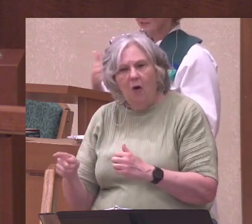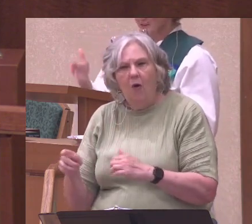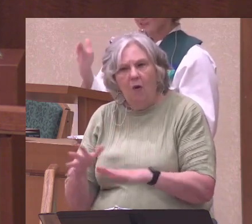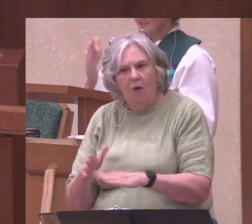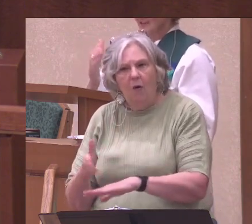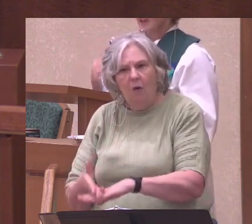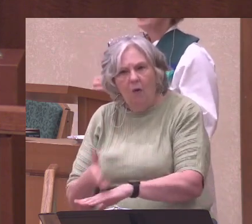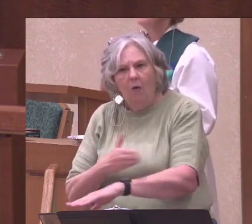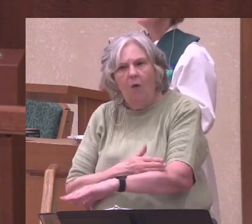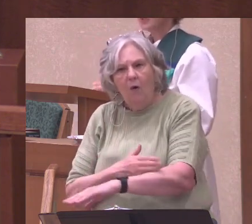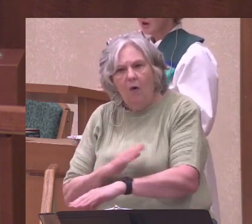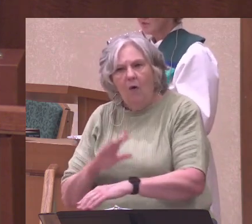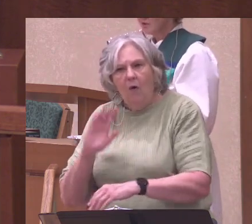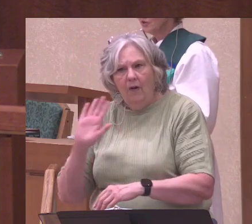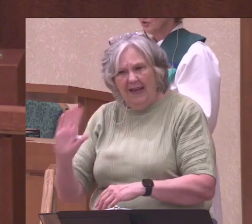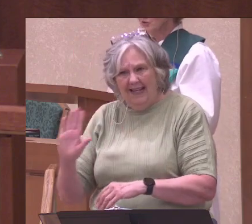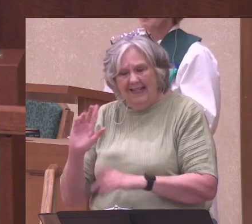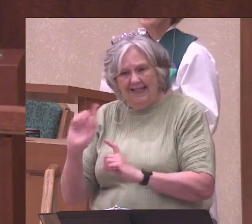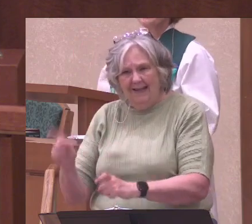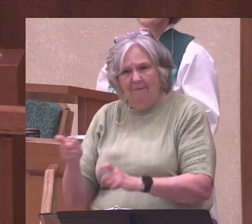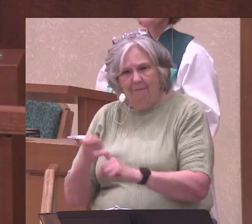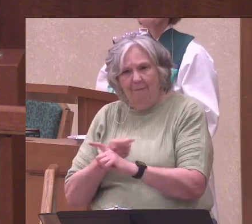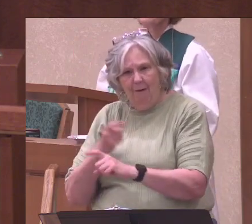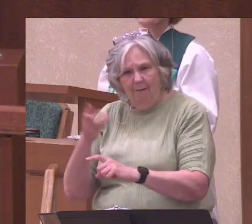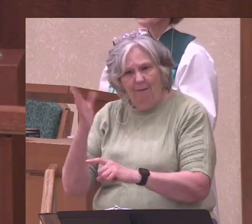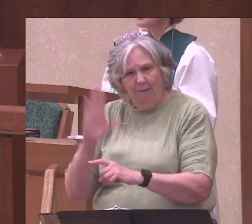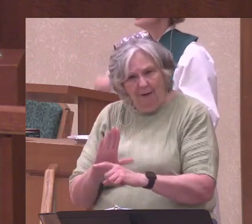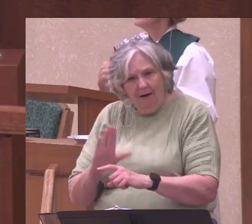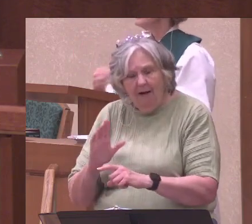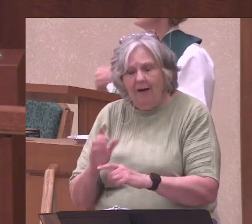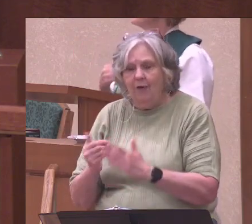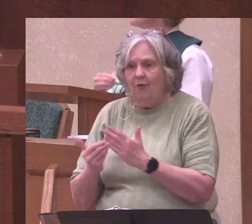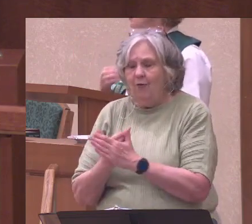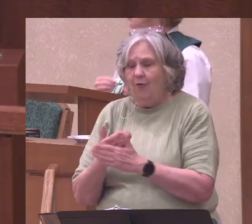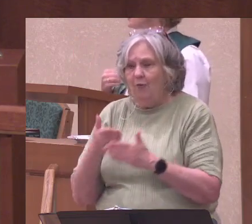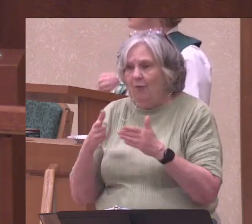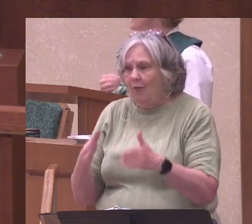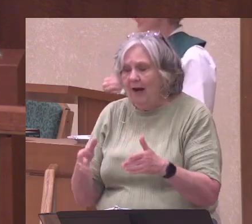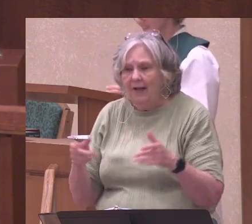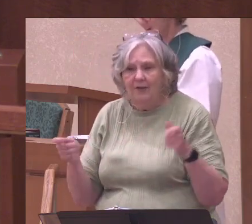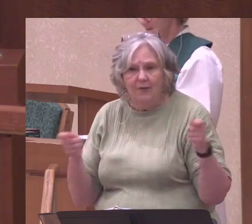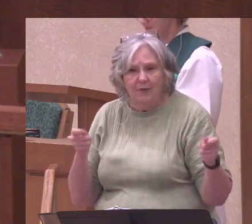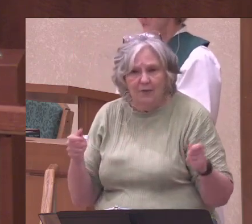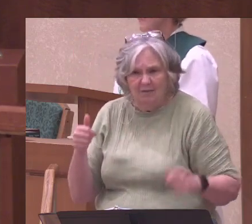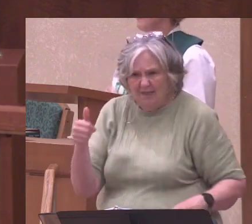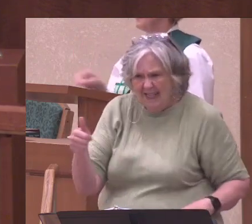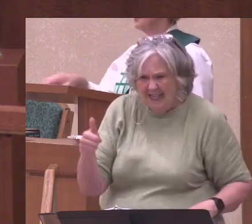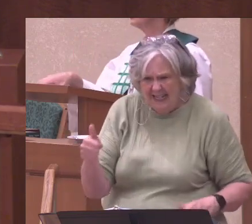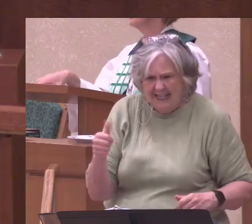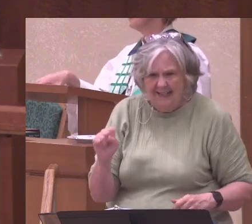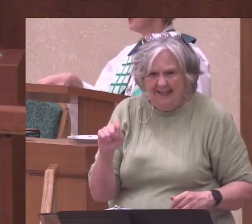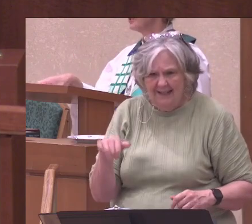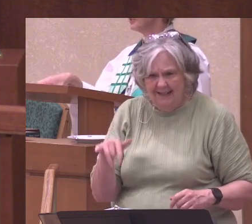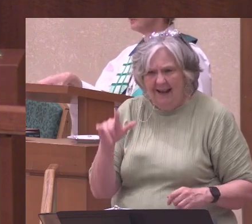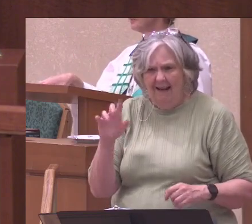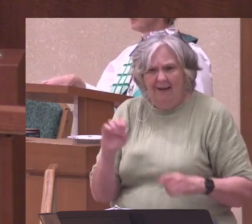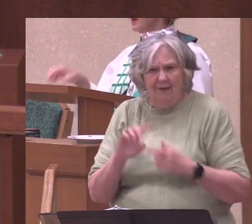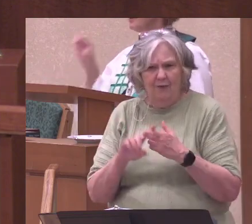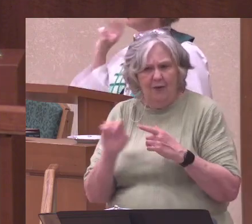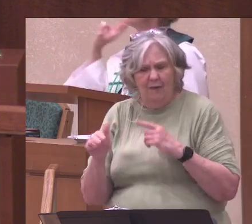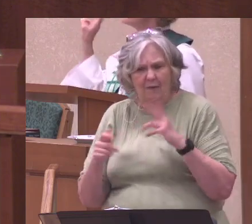the gift, and he discovered new ways to minister in his own unique style to